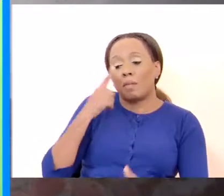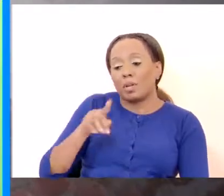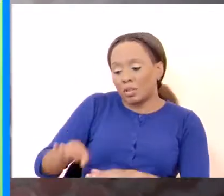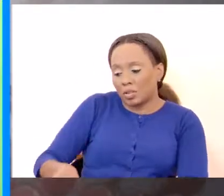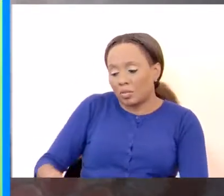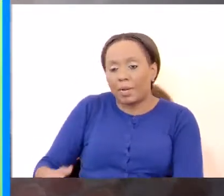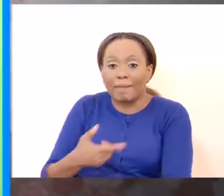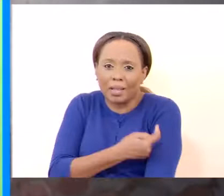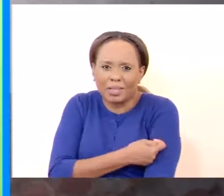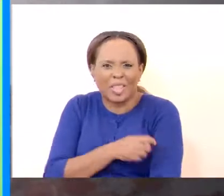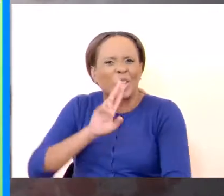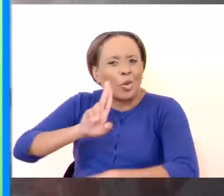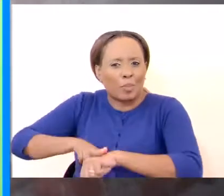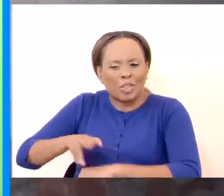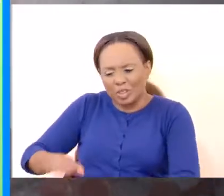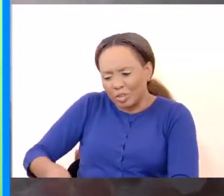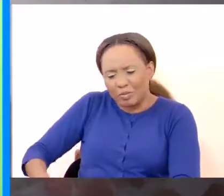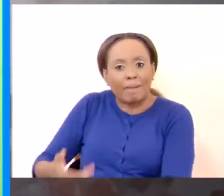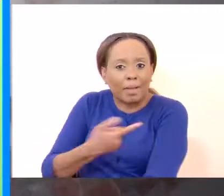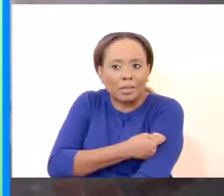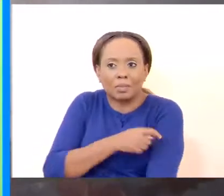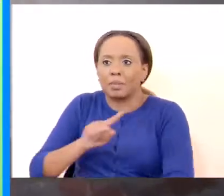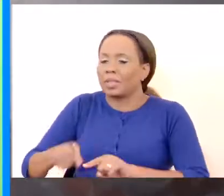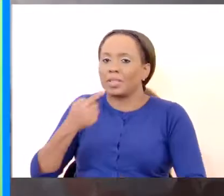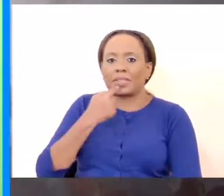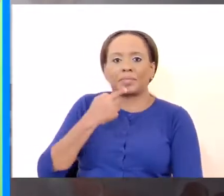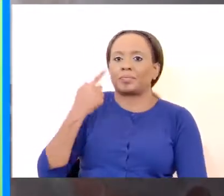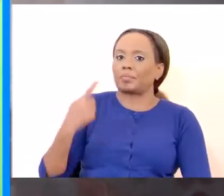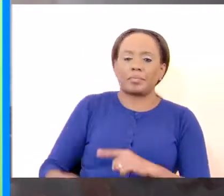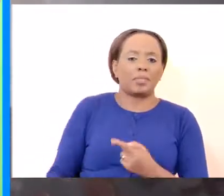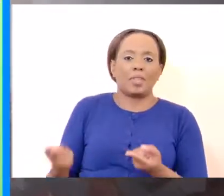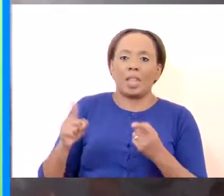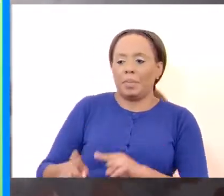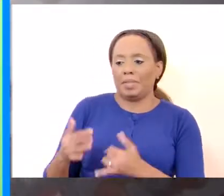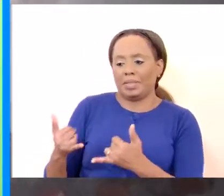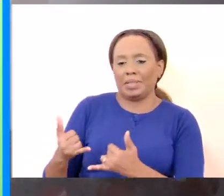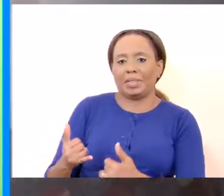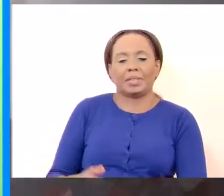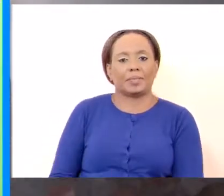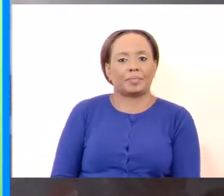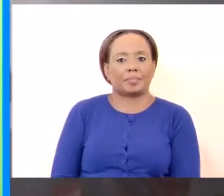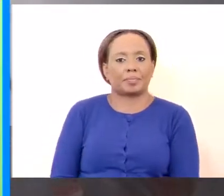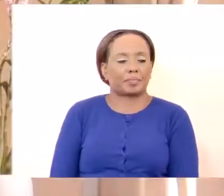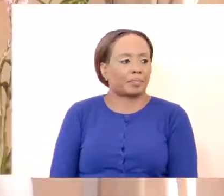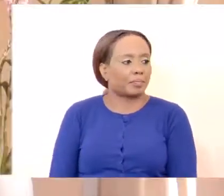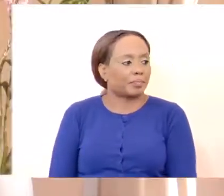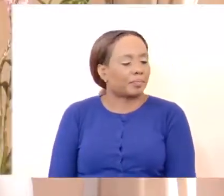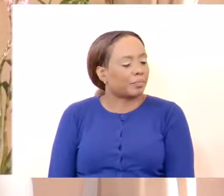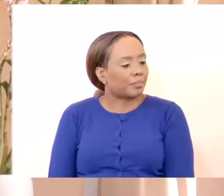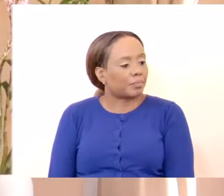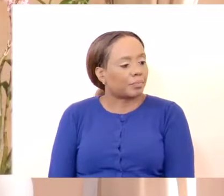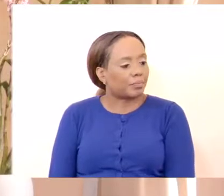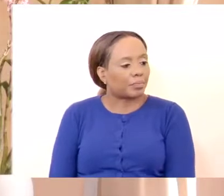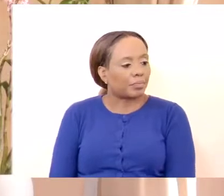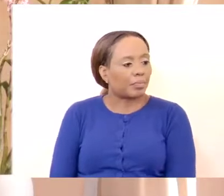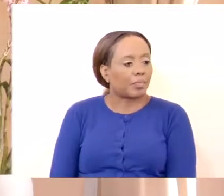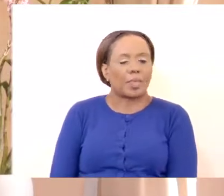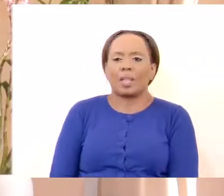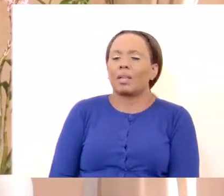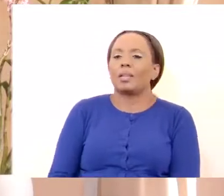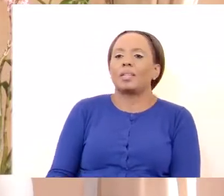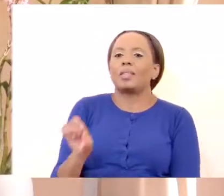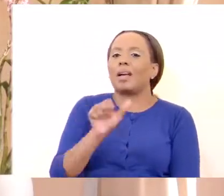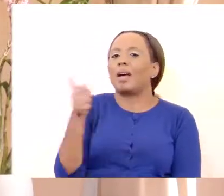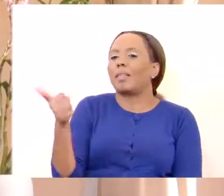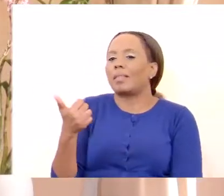little ones vaccinated, were told that it wouldn't be happening today. Well, not sidelined. What I can